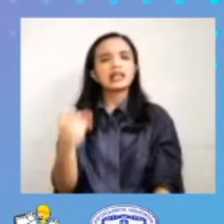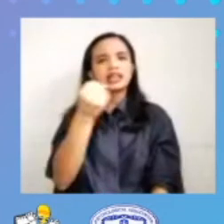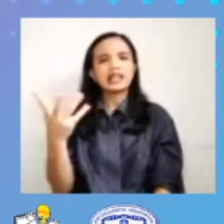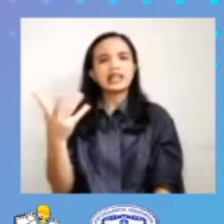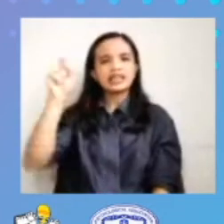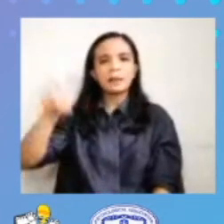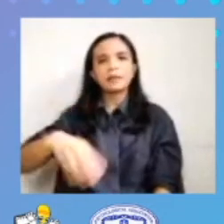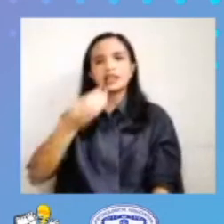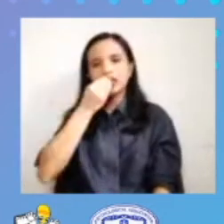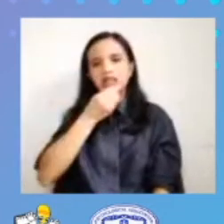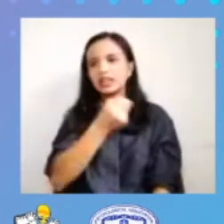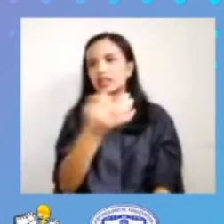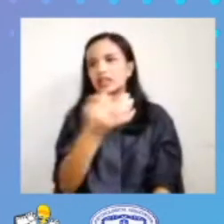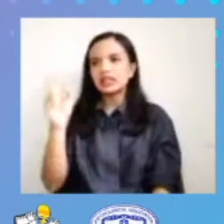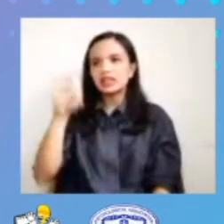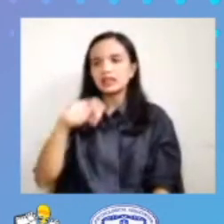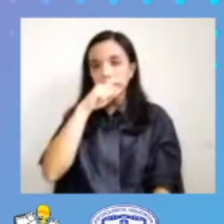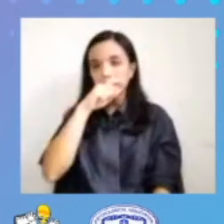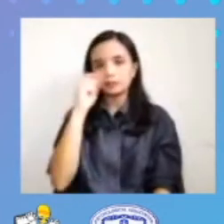magkasya doon properly.